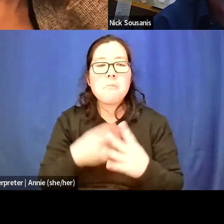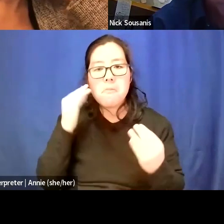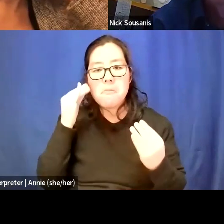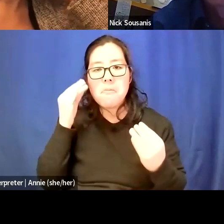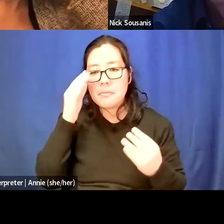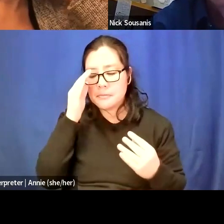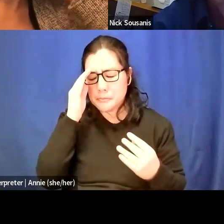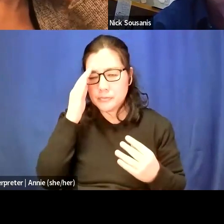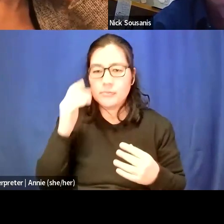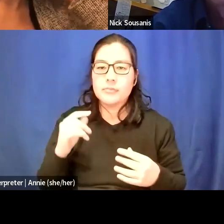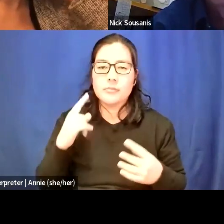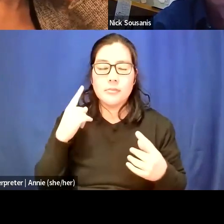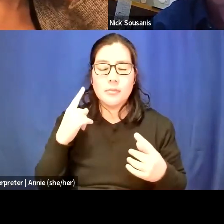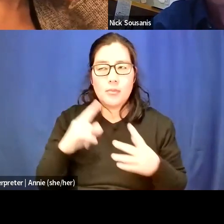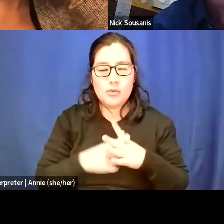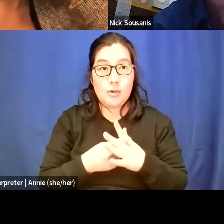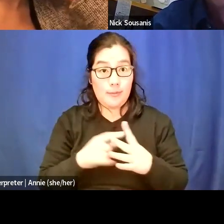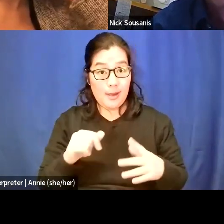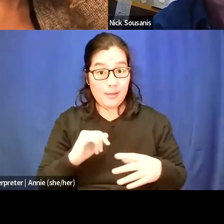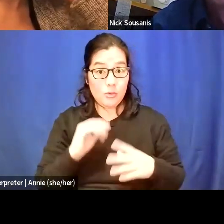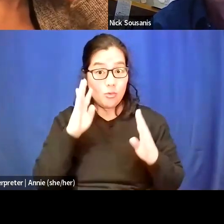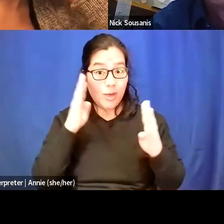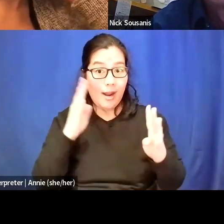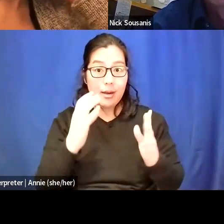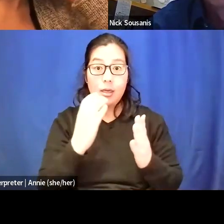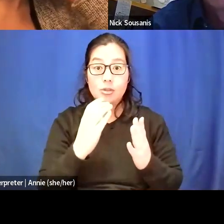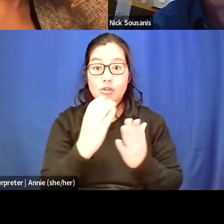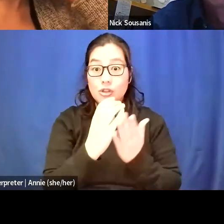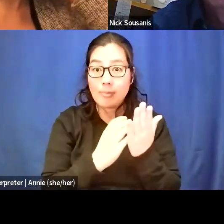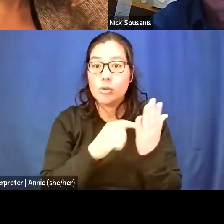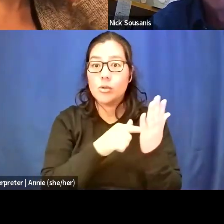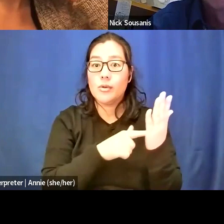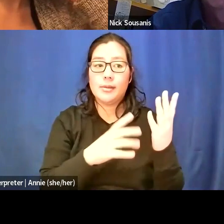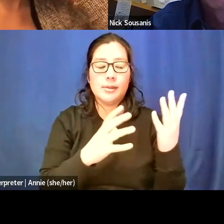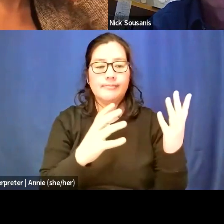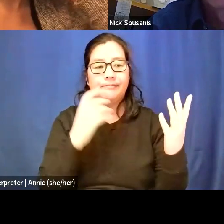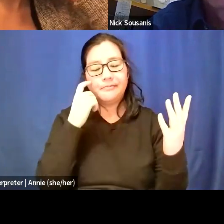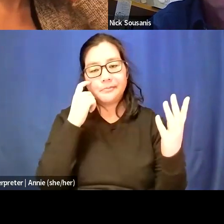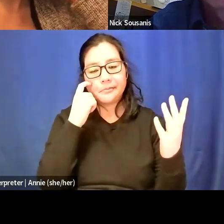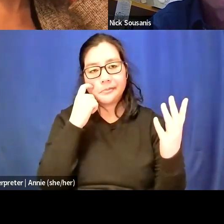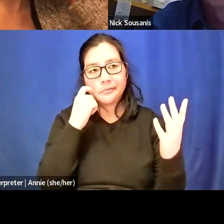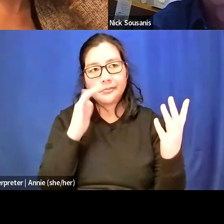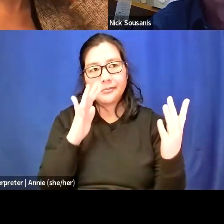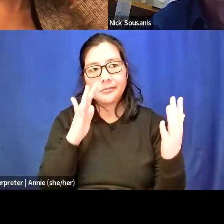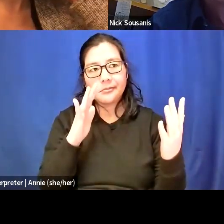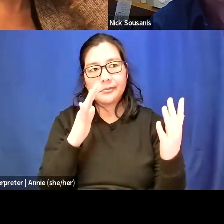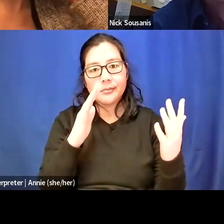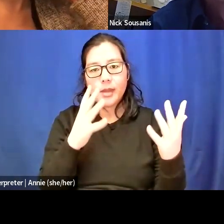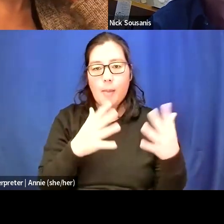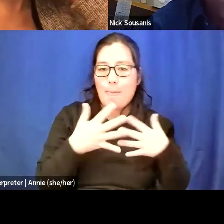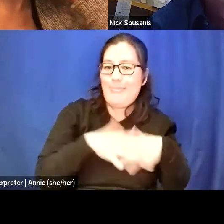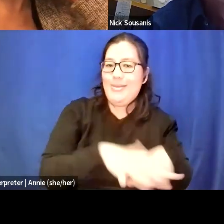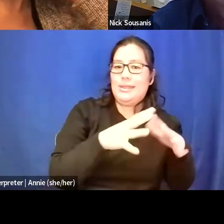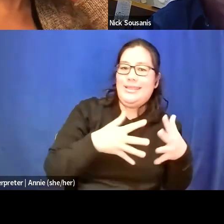thought about, can I make a chapter where that's like built into how I'm doing it from the start?